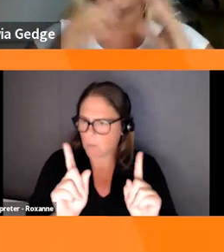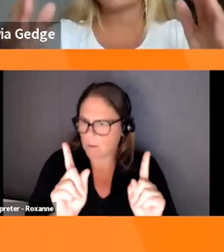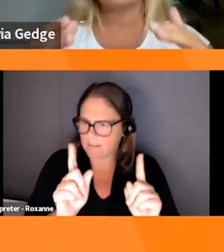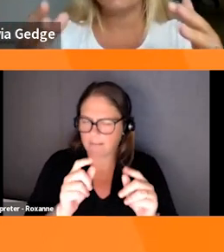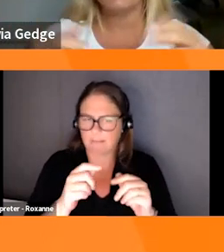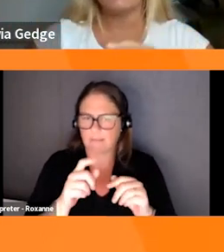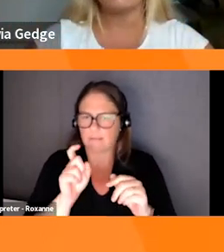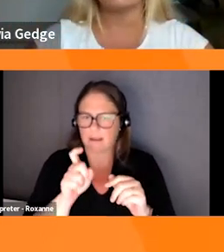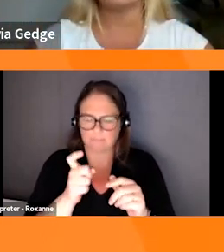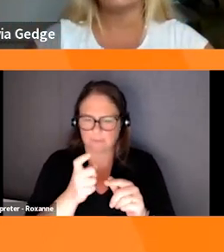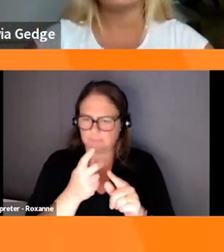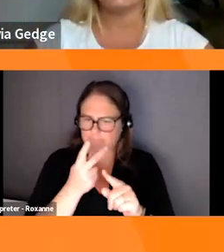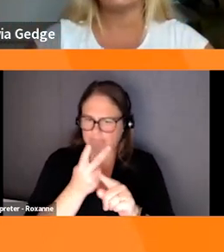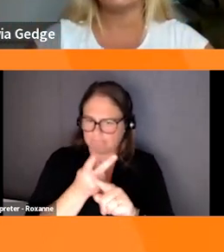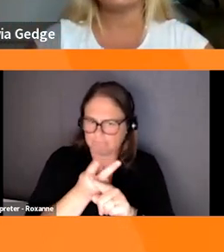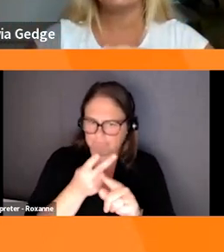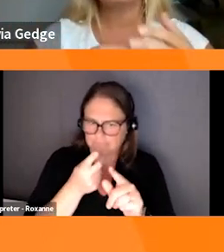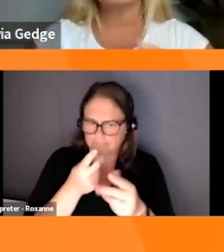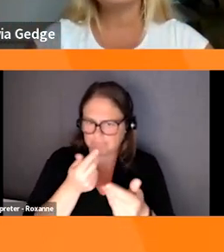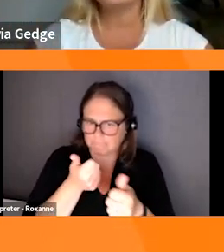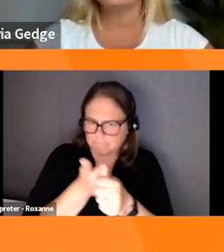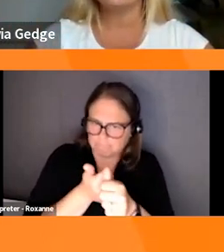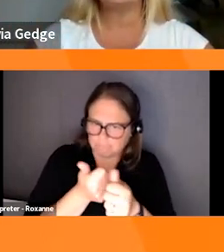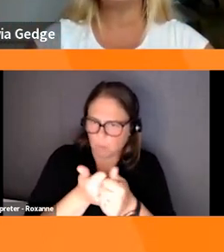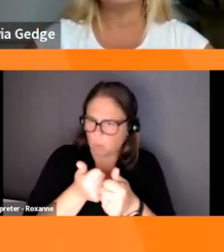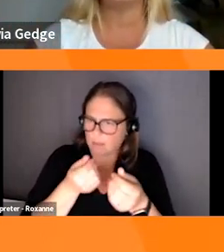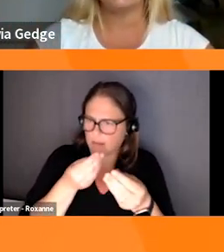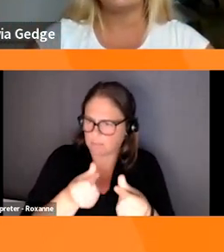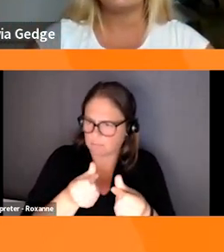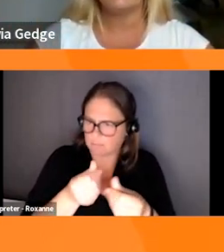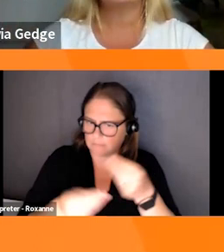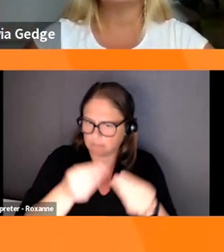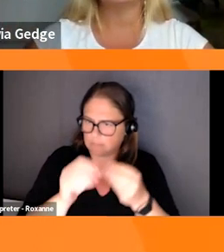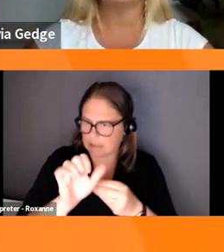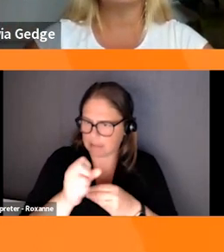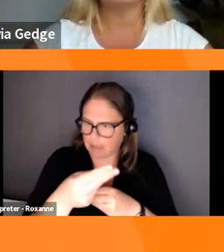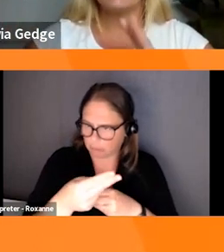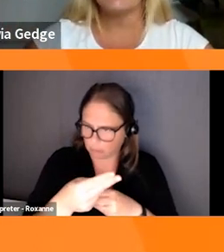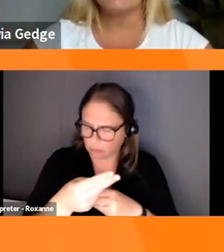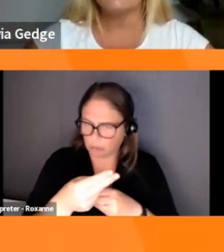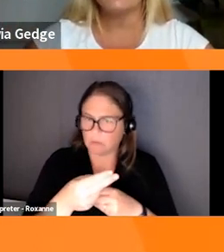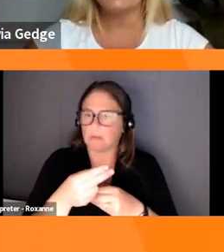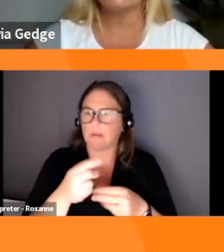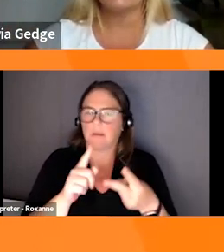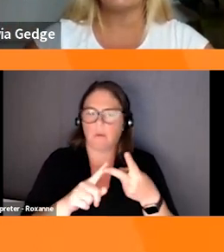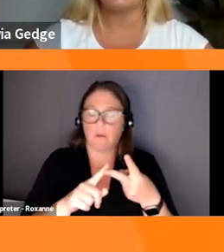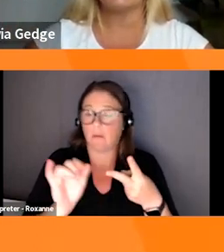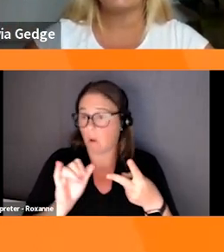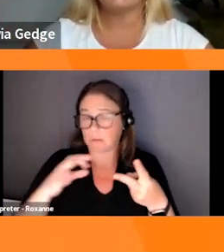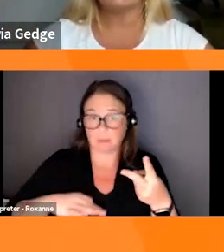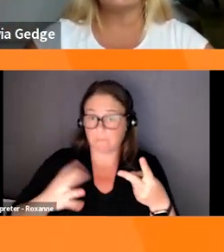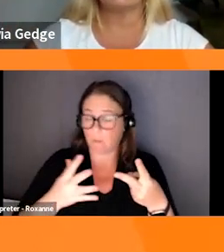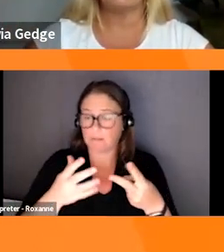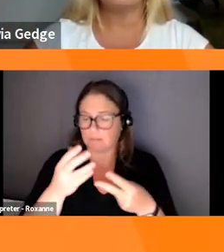top of cash flow and things of that nature. Companies can eliminate waste. They can reduce energy